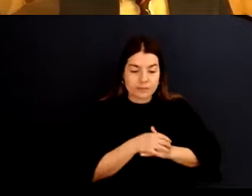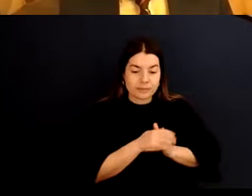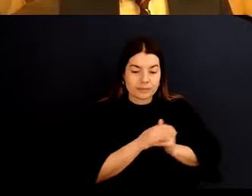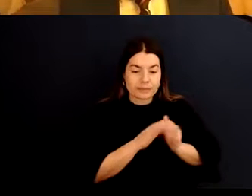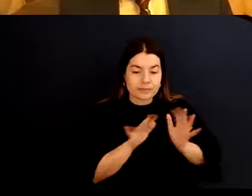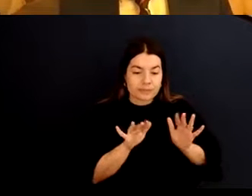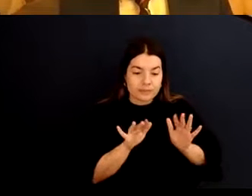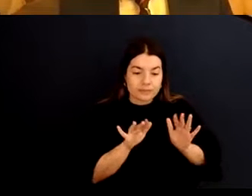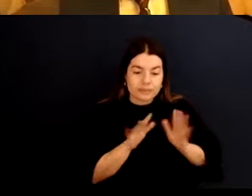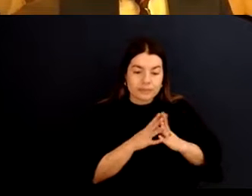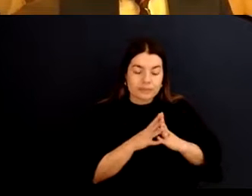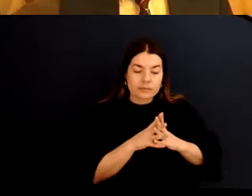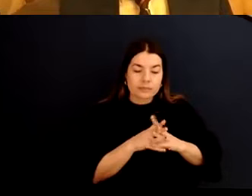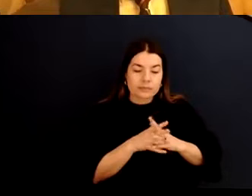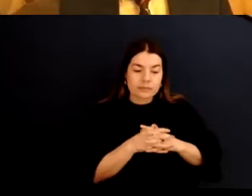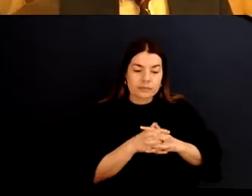is